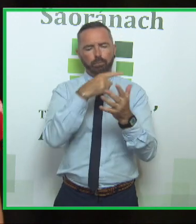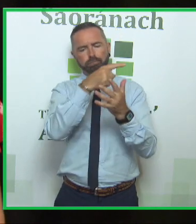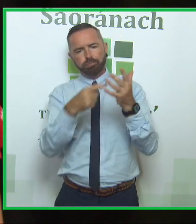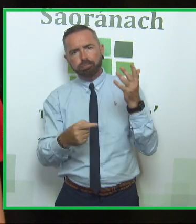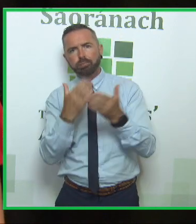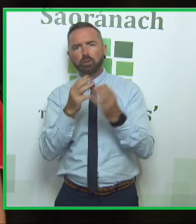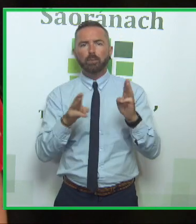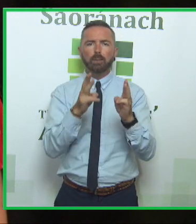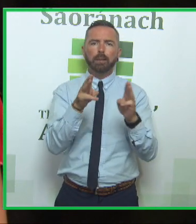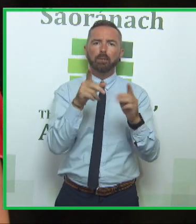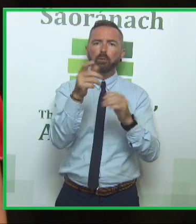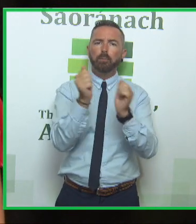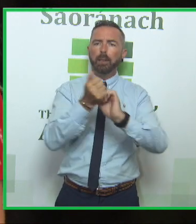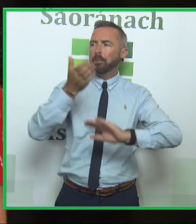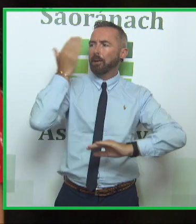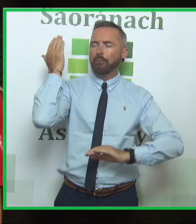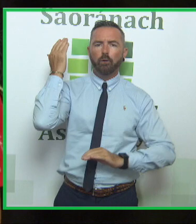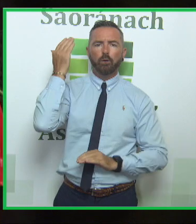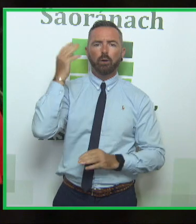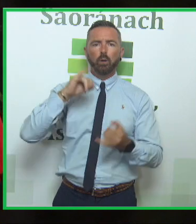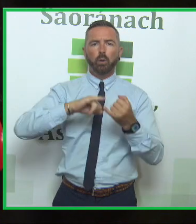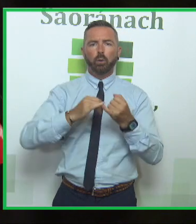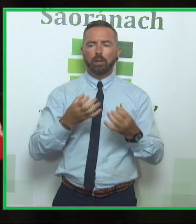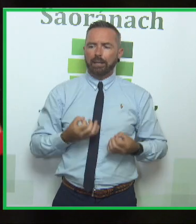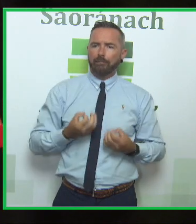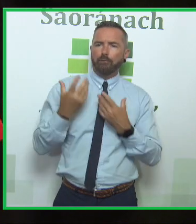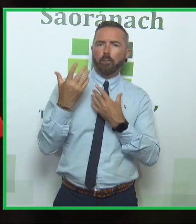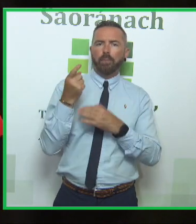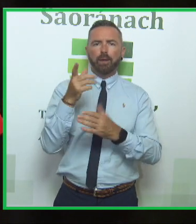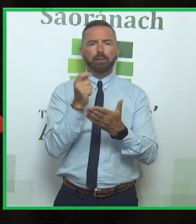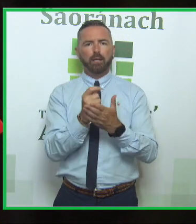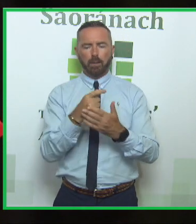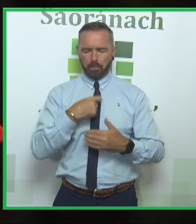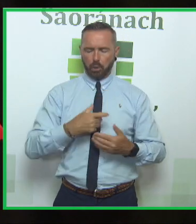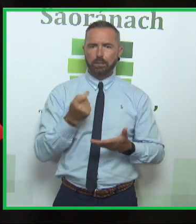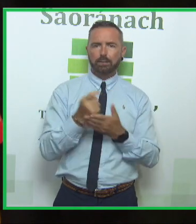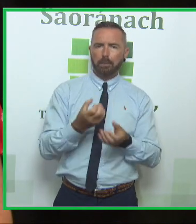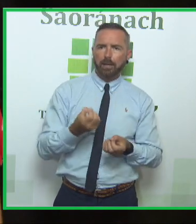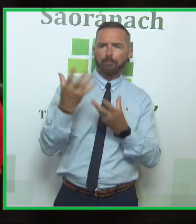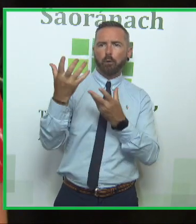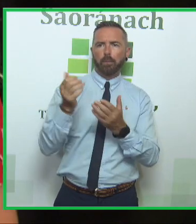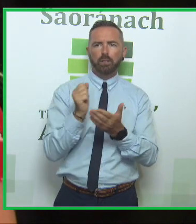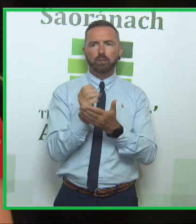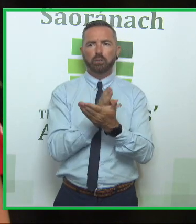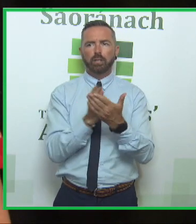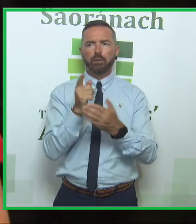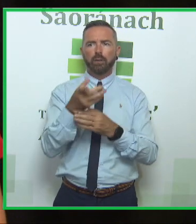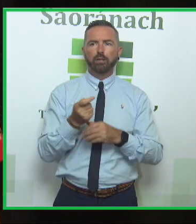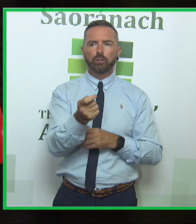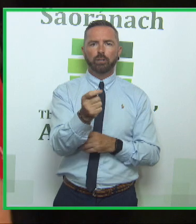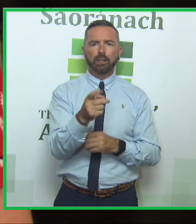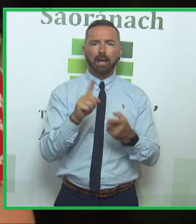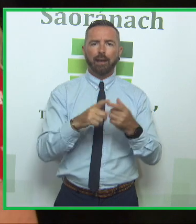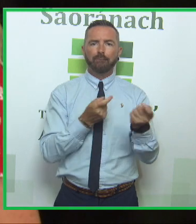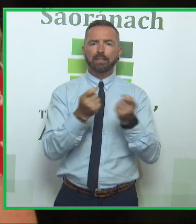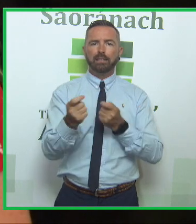meet again before you finish, who give up their personal time to share their personal journeys as well. They facilitate co-production groups